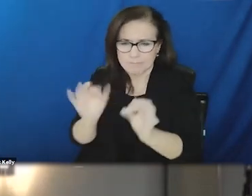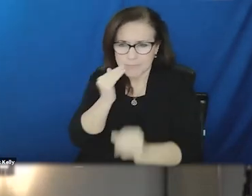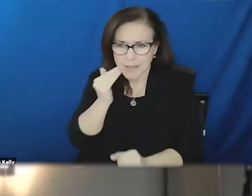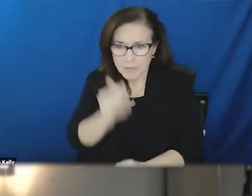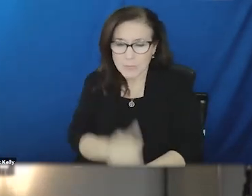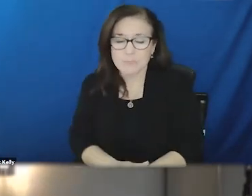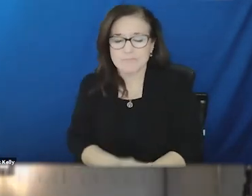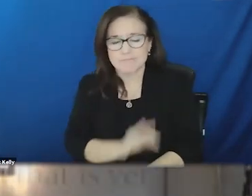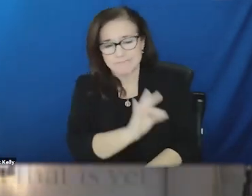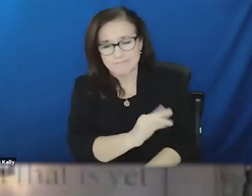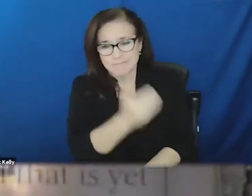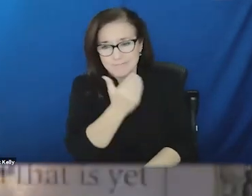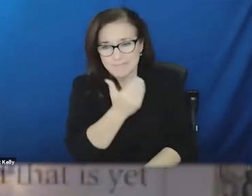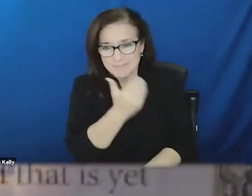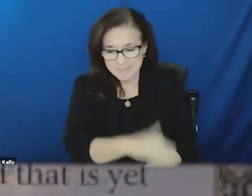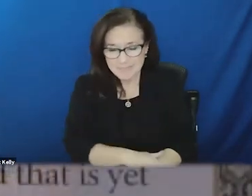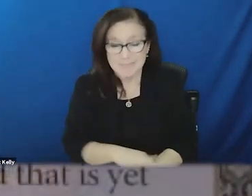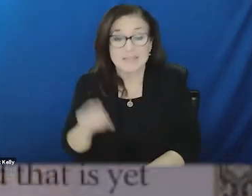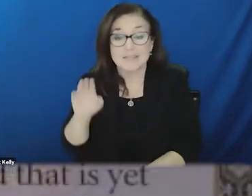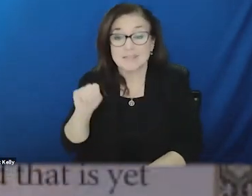Thank you. Ms. Munoz.